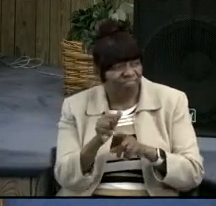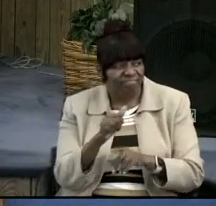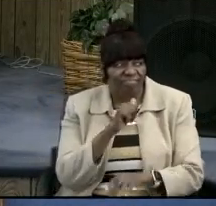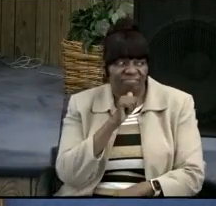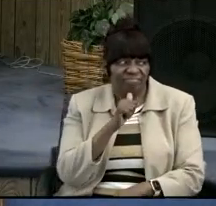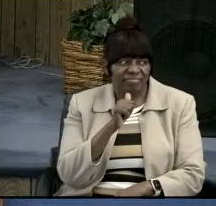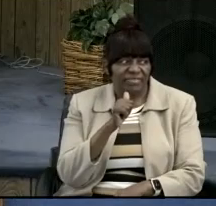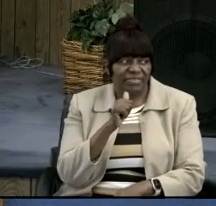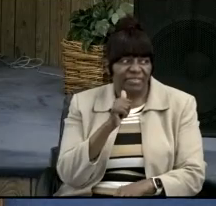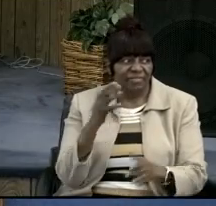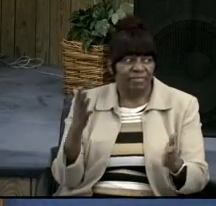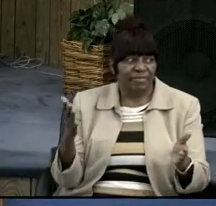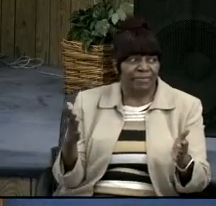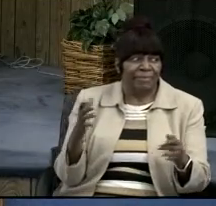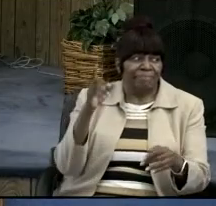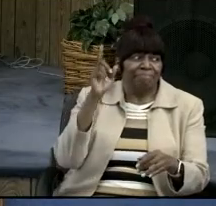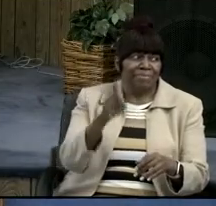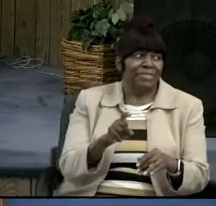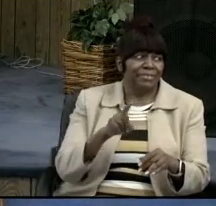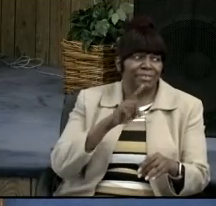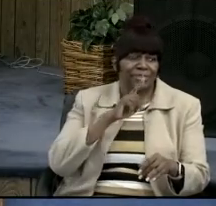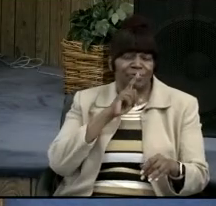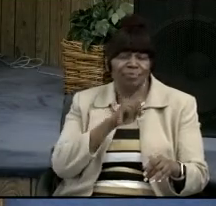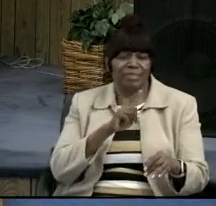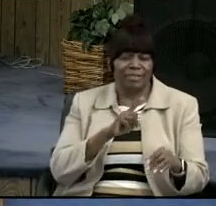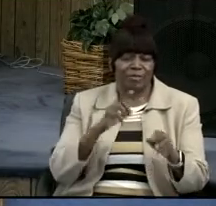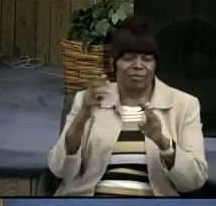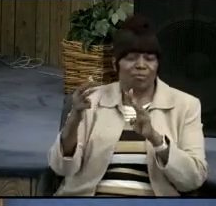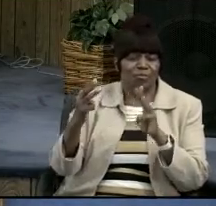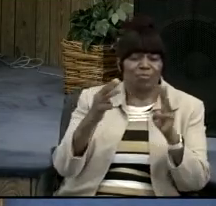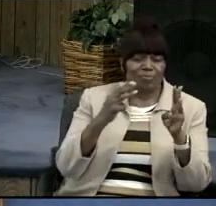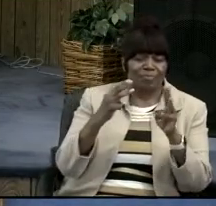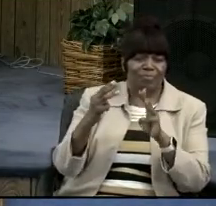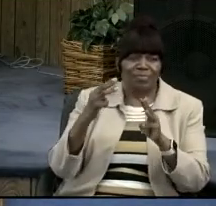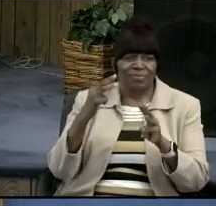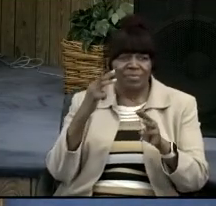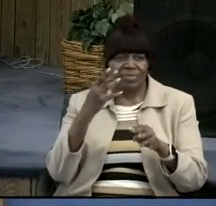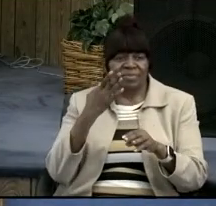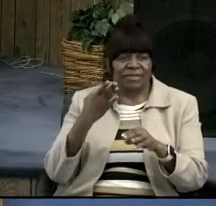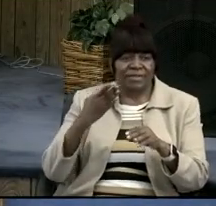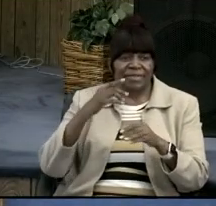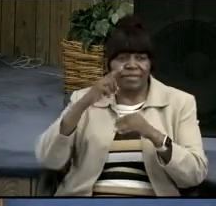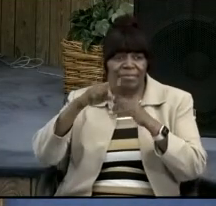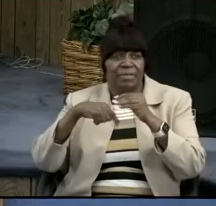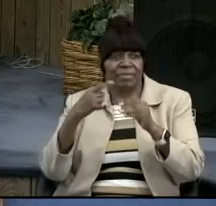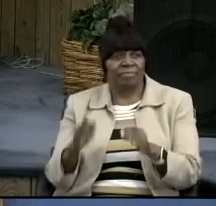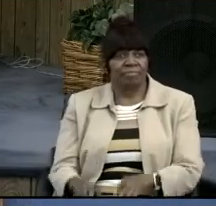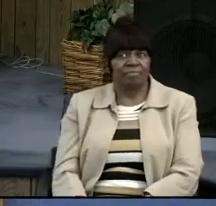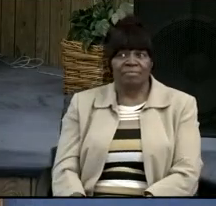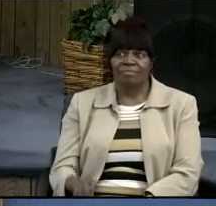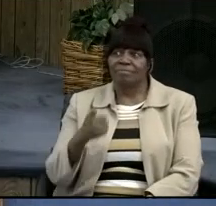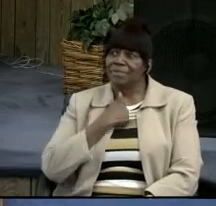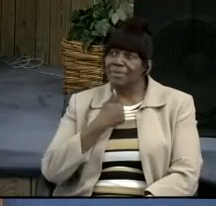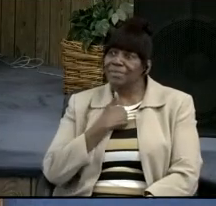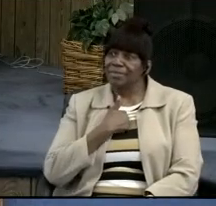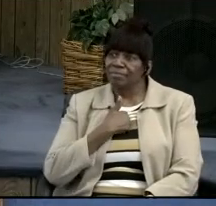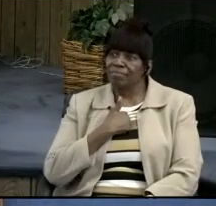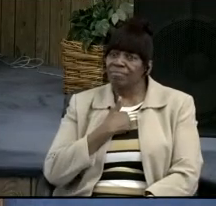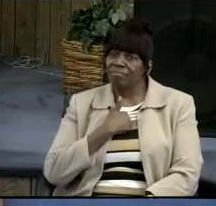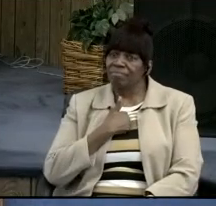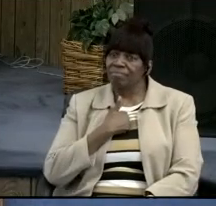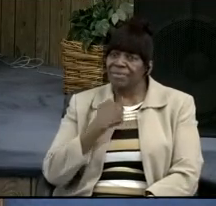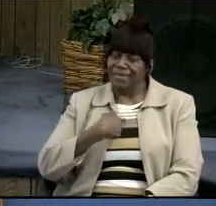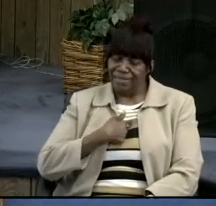it. There must be spiritual warfare. And while I was thinking about the children, I considered myself